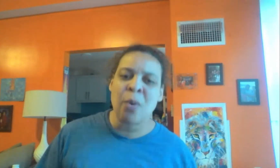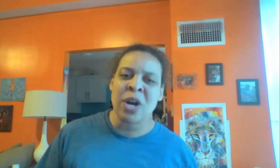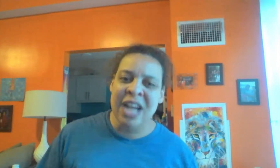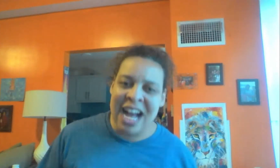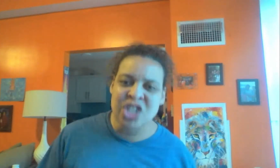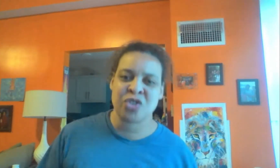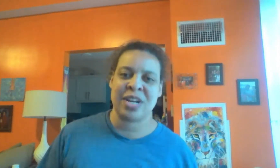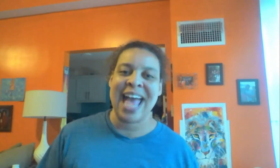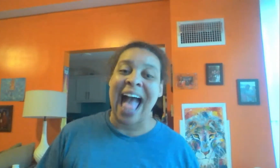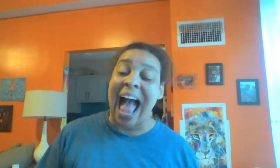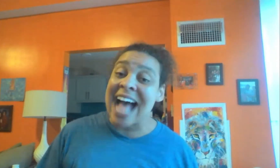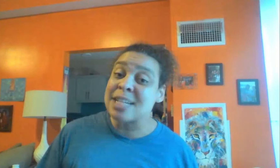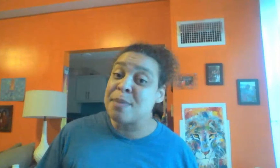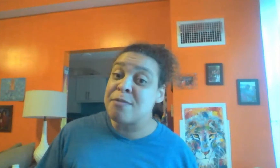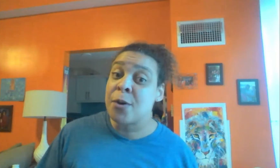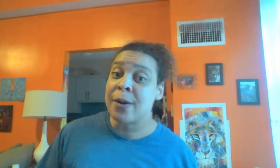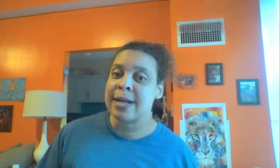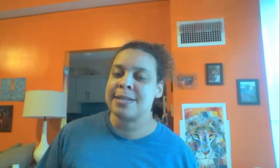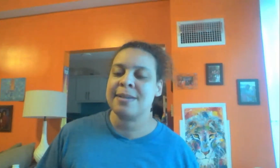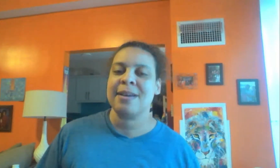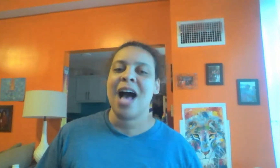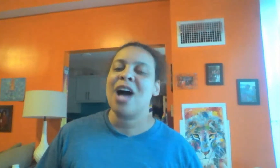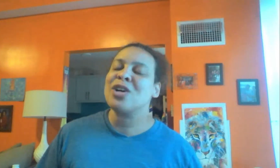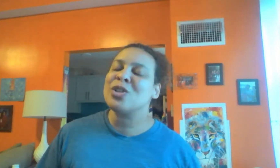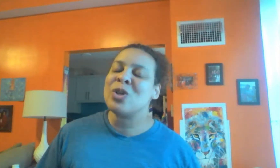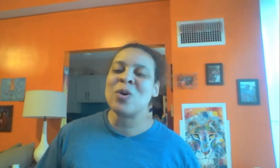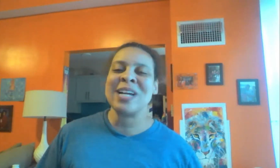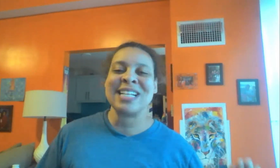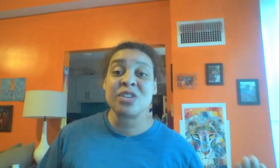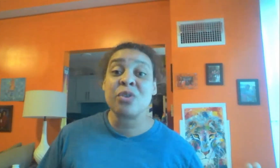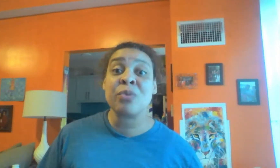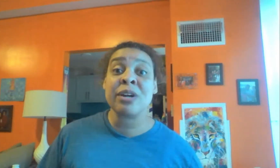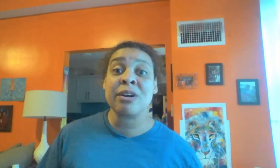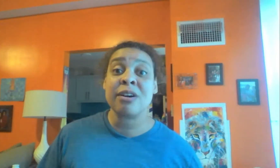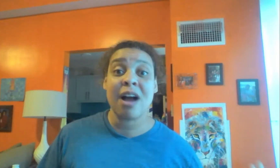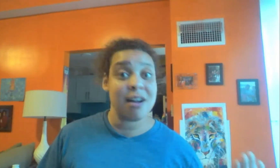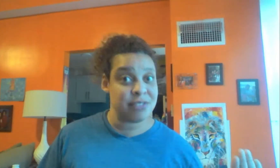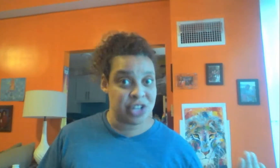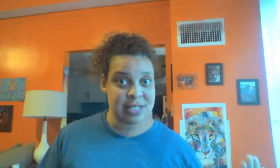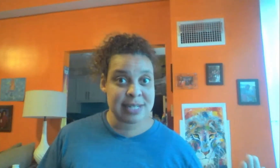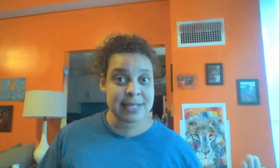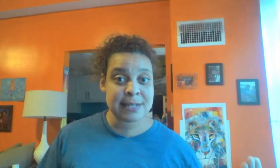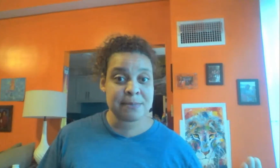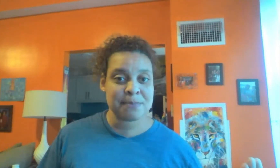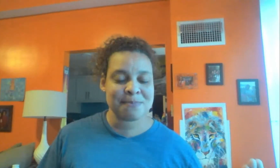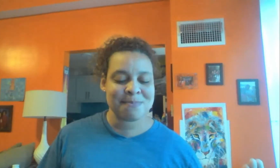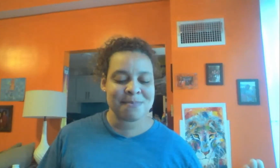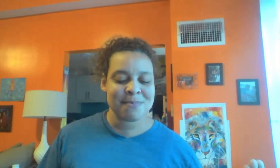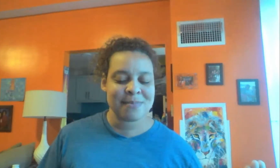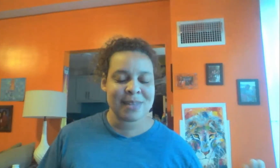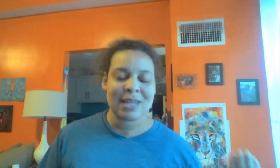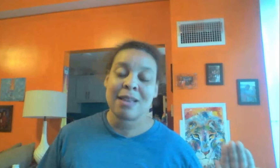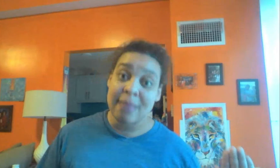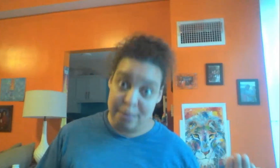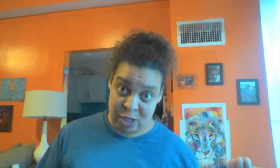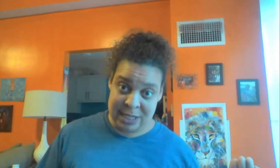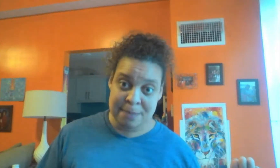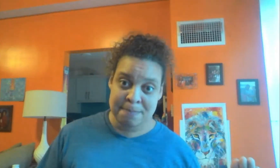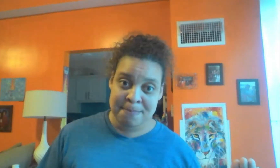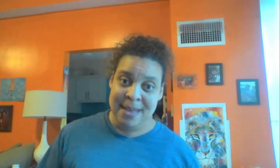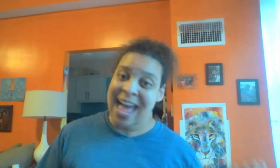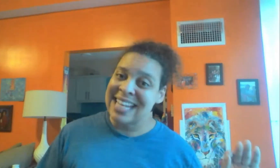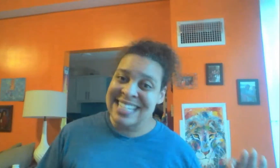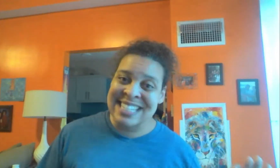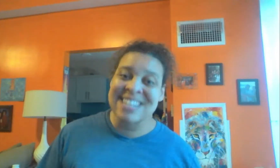and our country has before it a glorious career of justice,